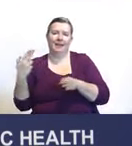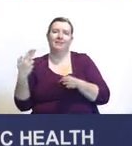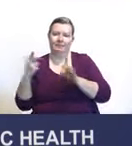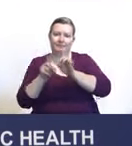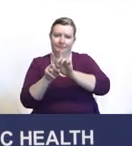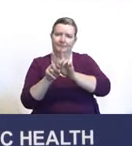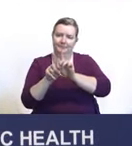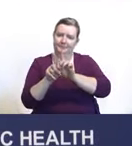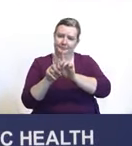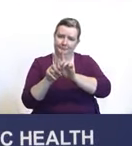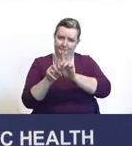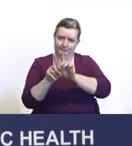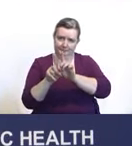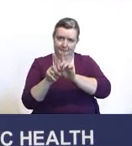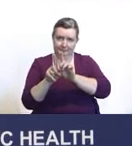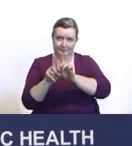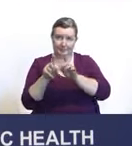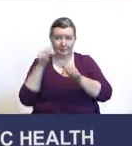we used